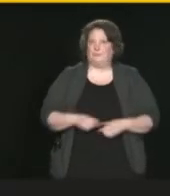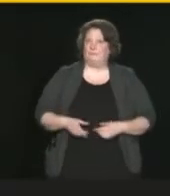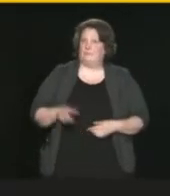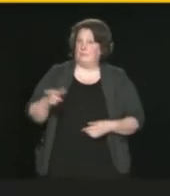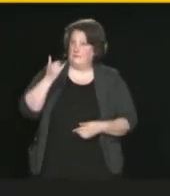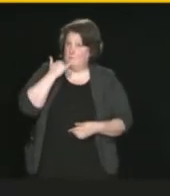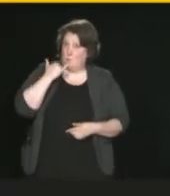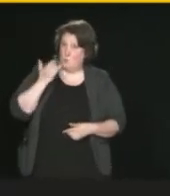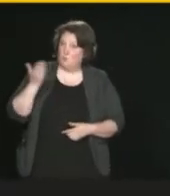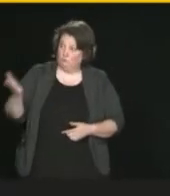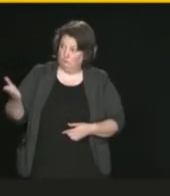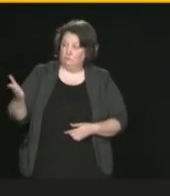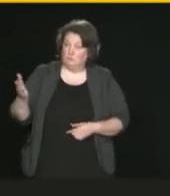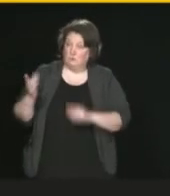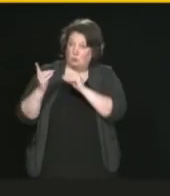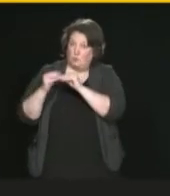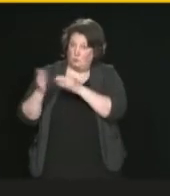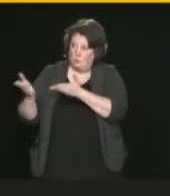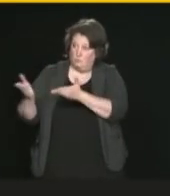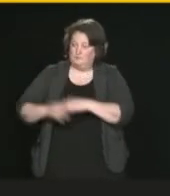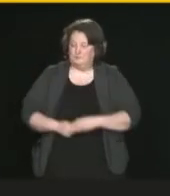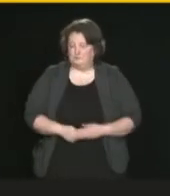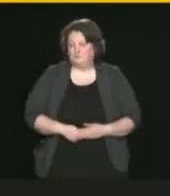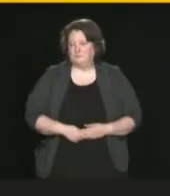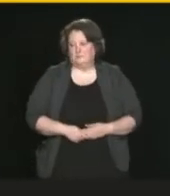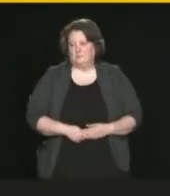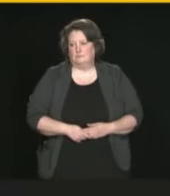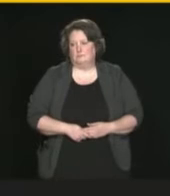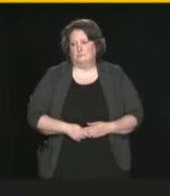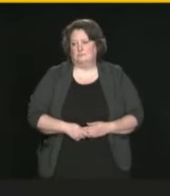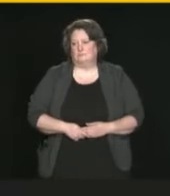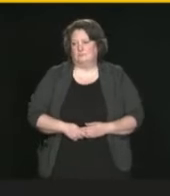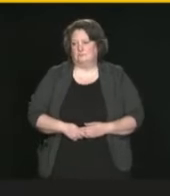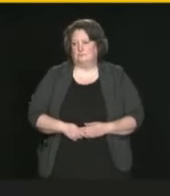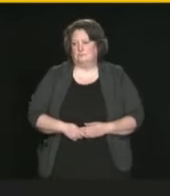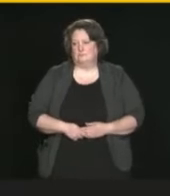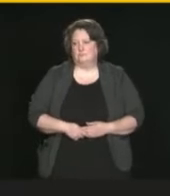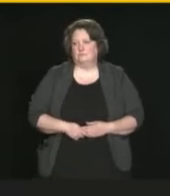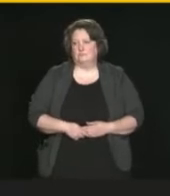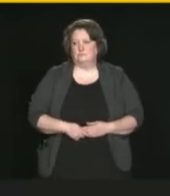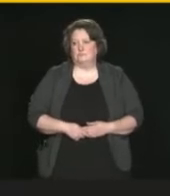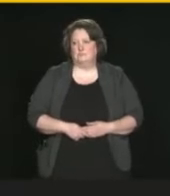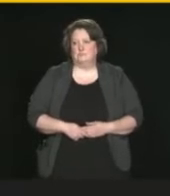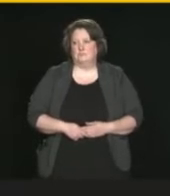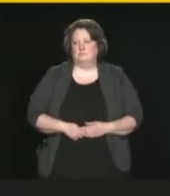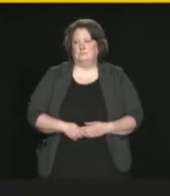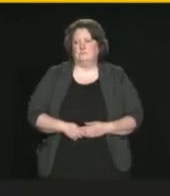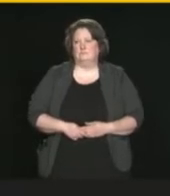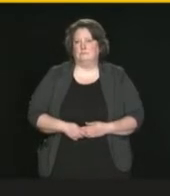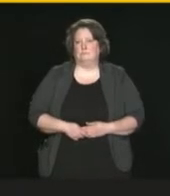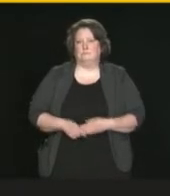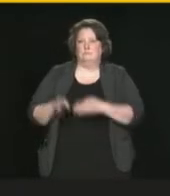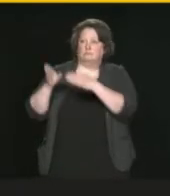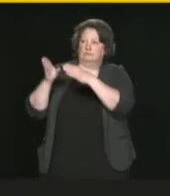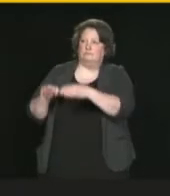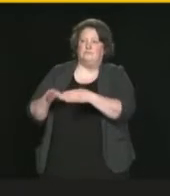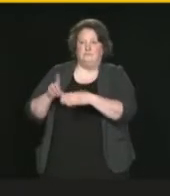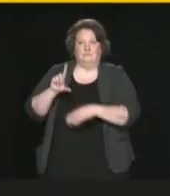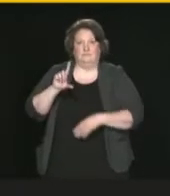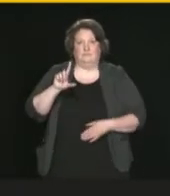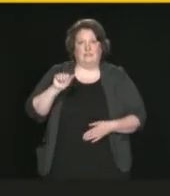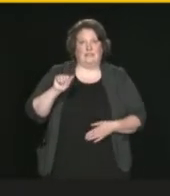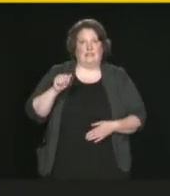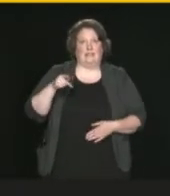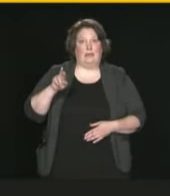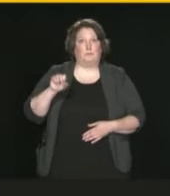Merci. Thank you. Prochaine question, Lina Dib, La Presse canadienne. À vous. Oui, bonjour,